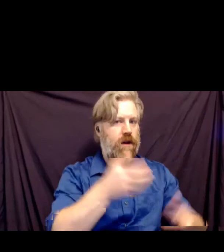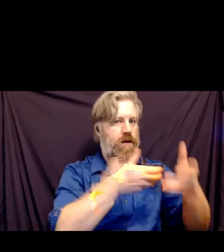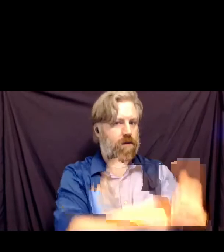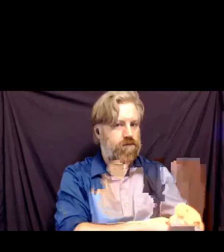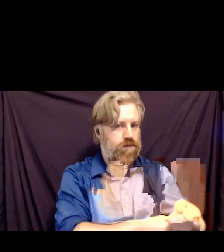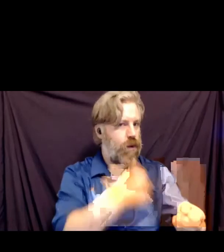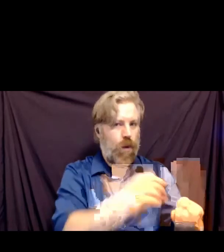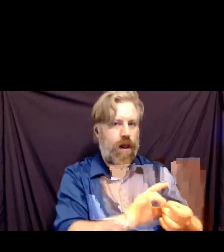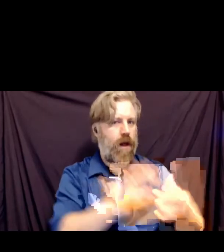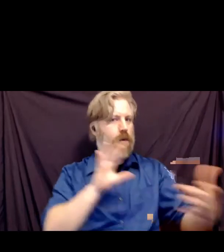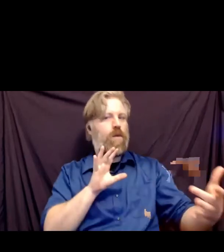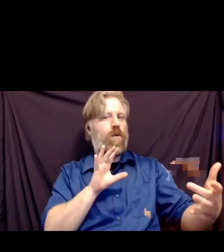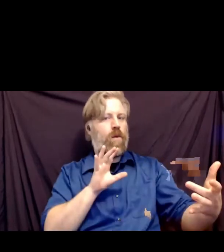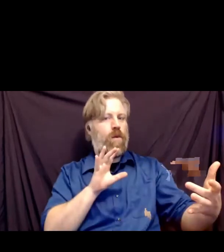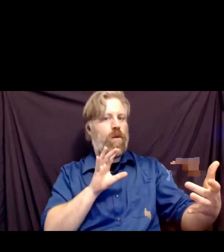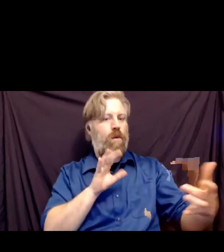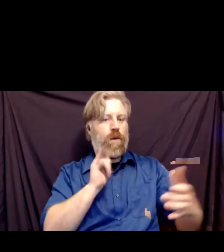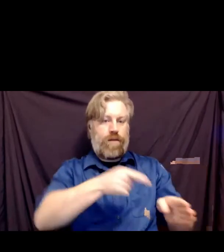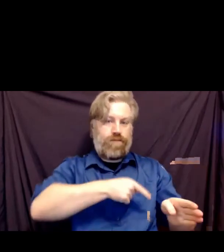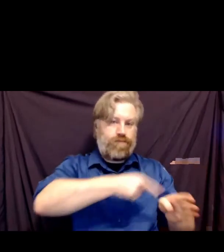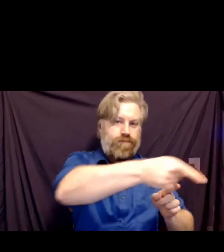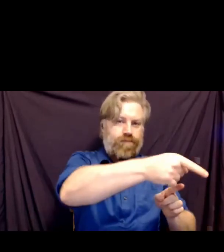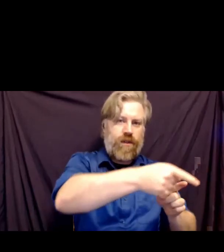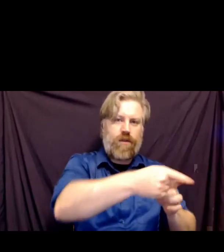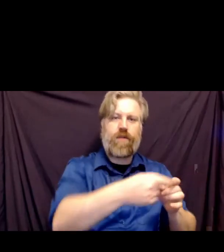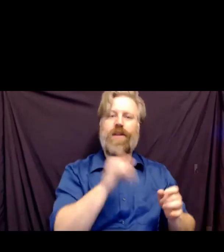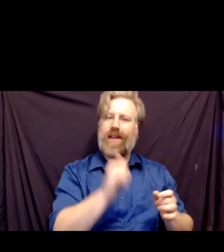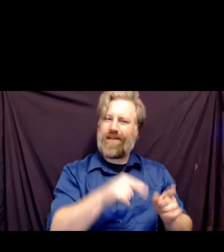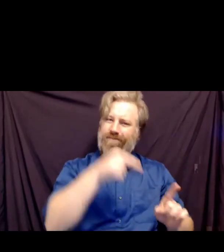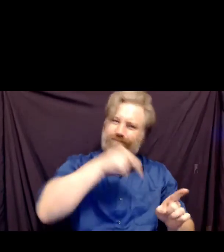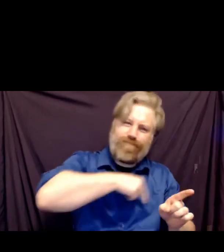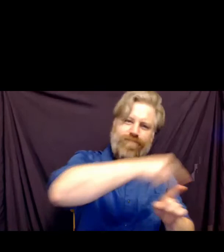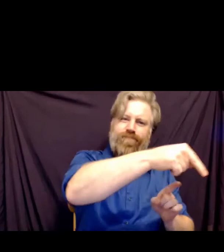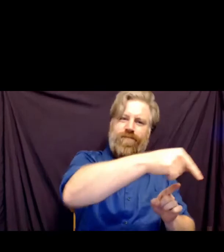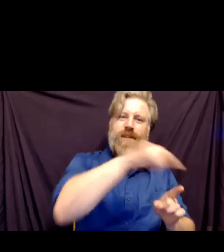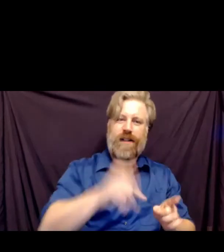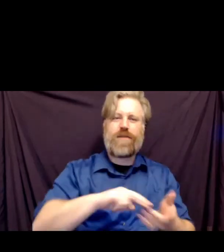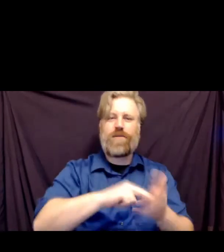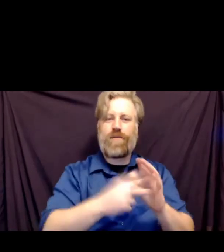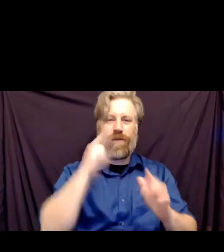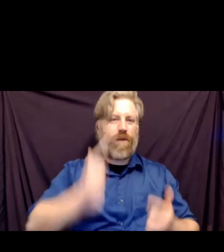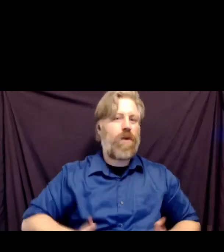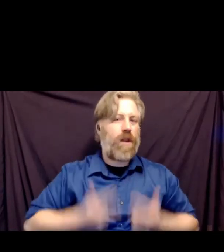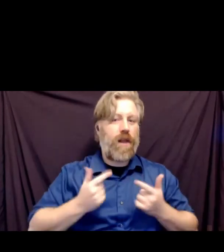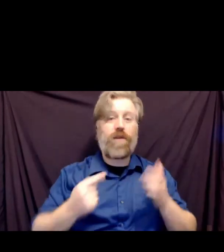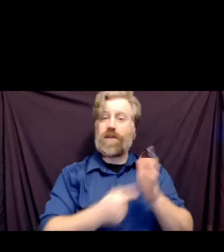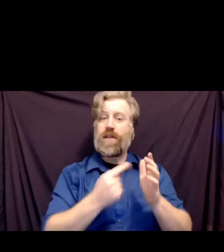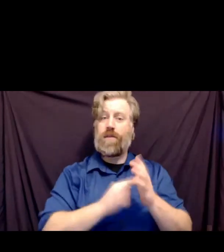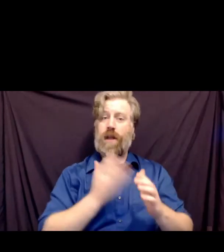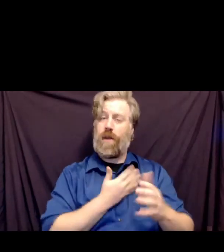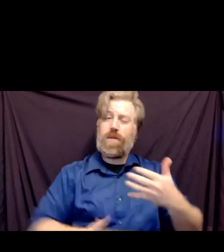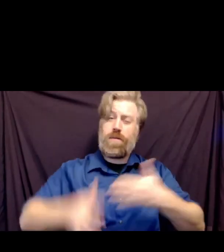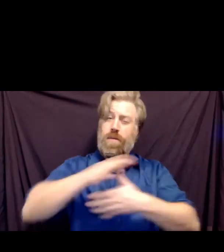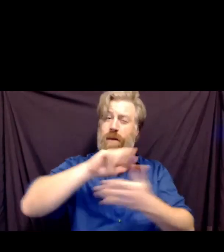think that thread is the purpose of life. And I think sometimes we lose the main purpose.